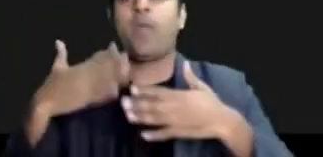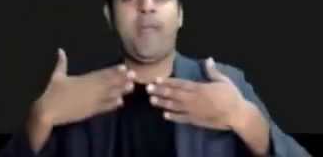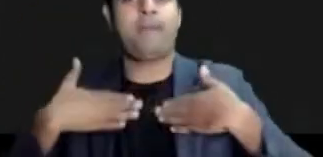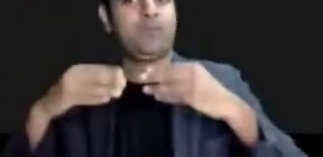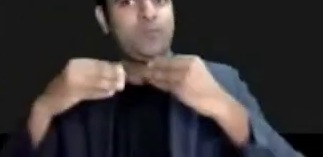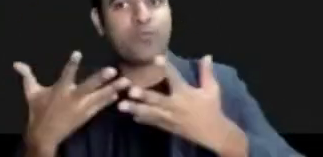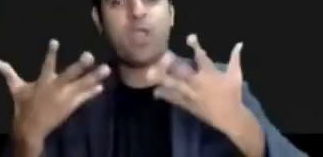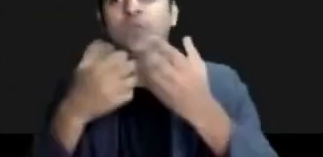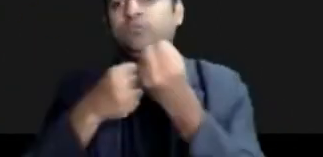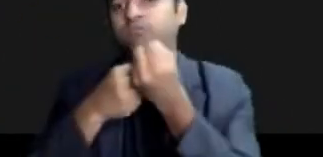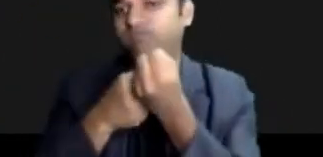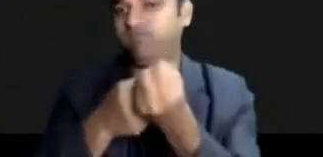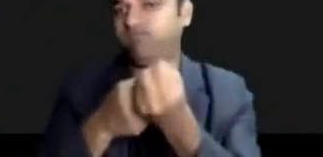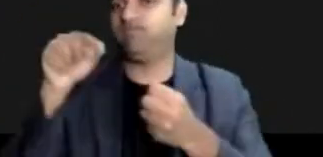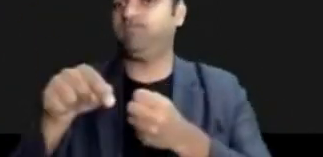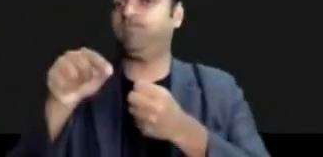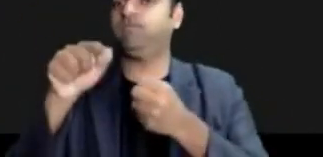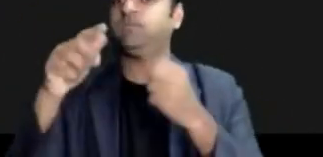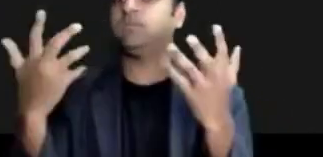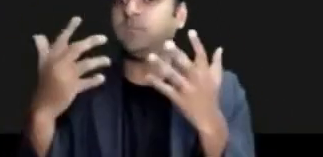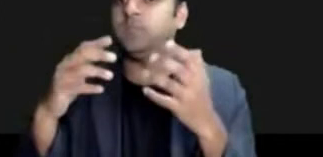first strong step towards